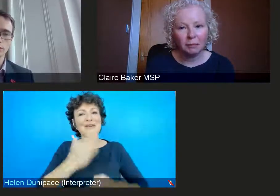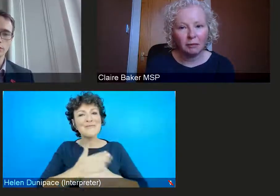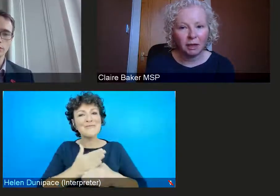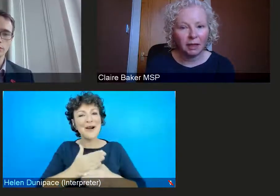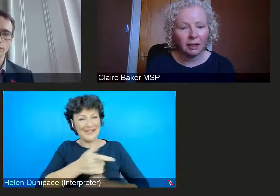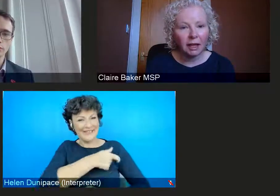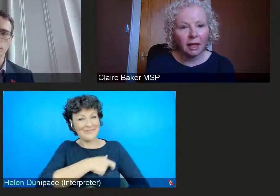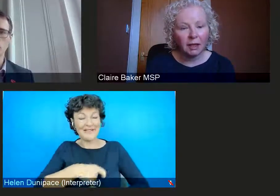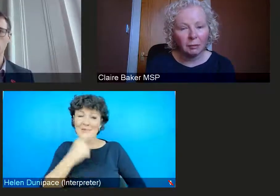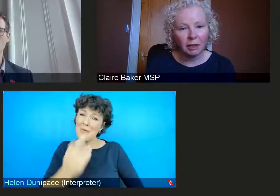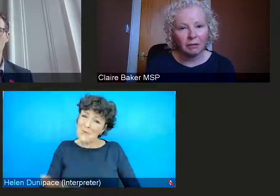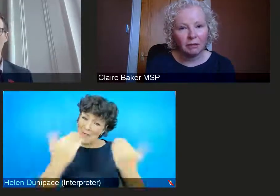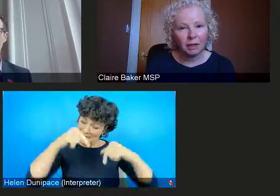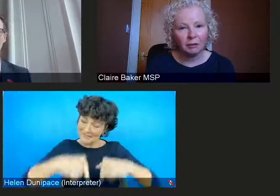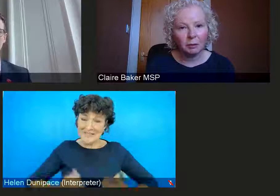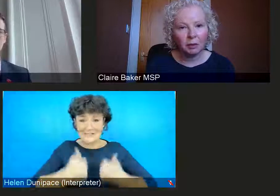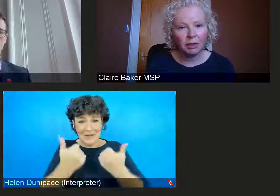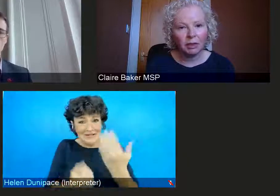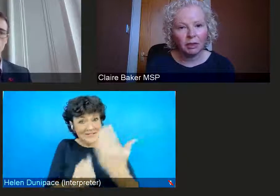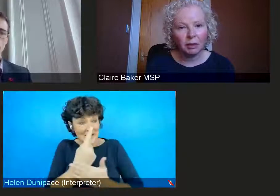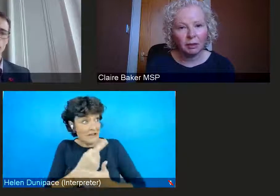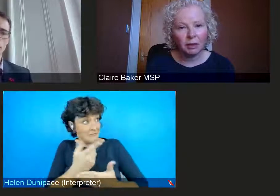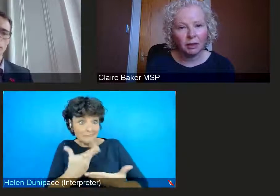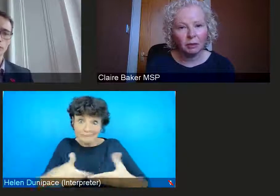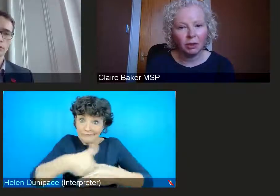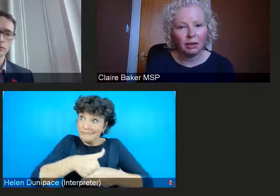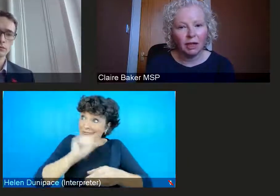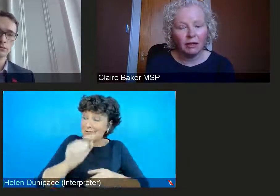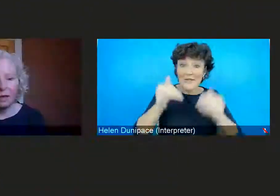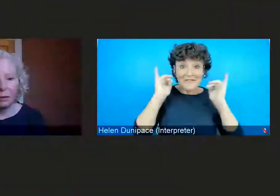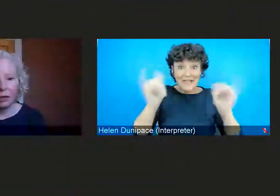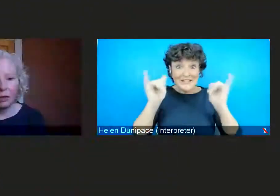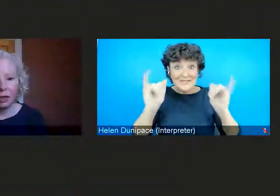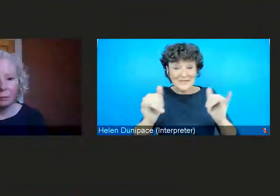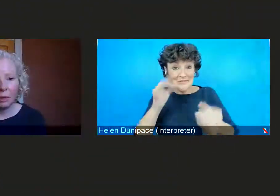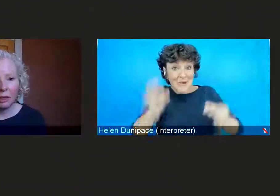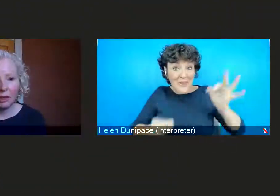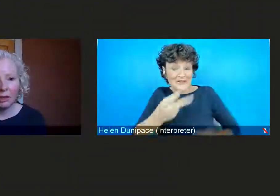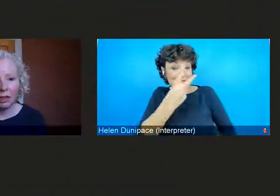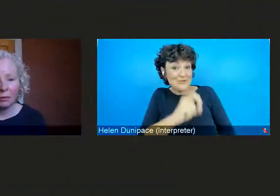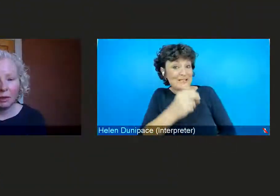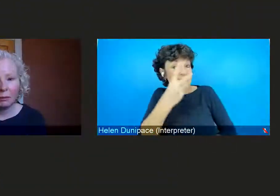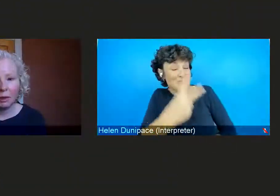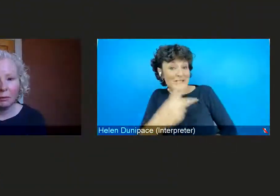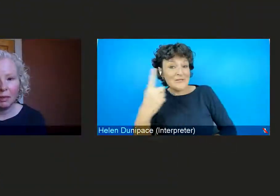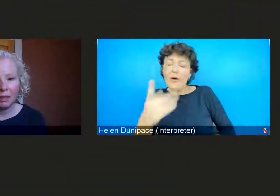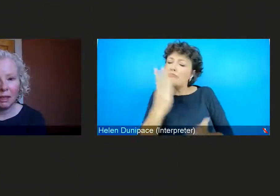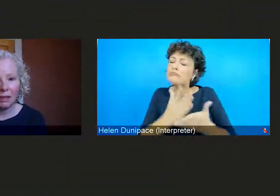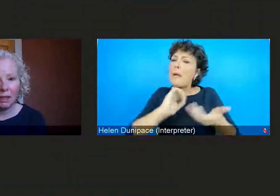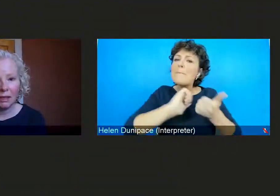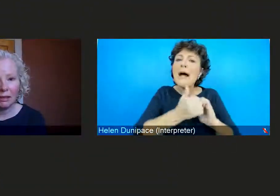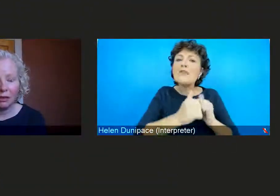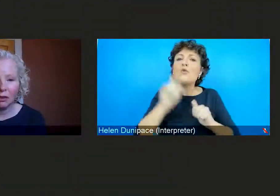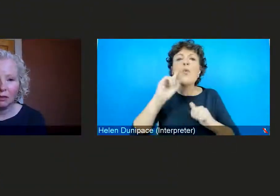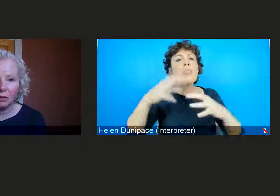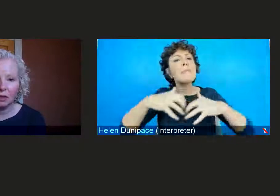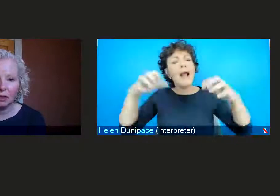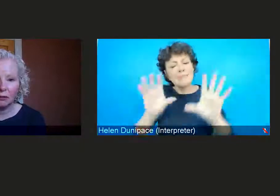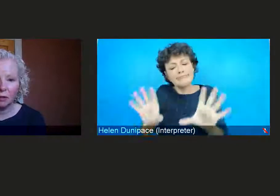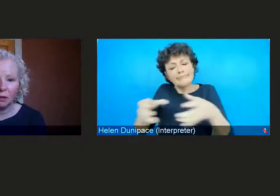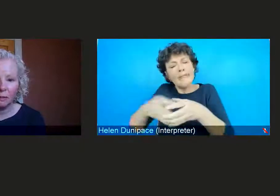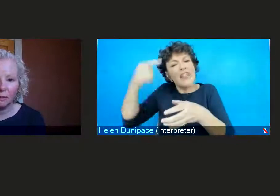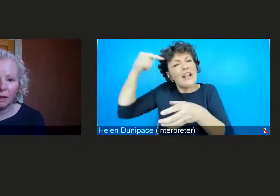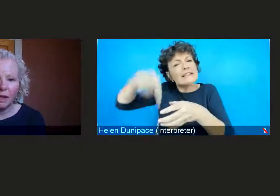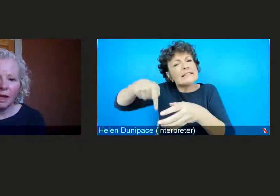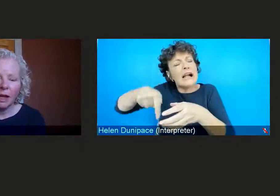morning's event as part of the Festival of Politics 2021 that we're doing in partnership with the Parliament's think tank Scotland's